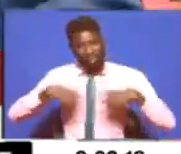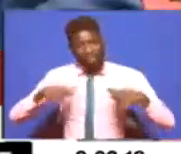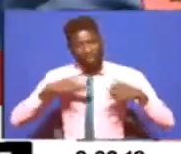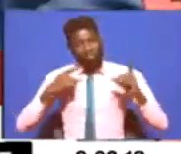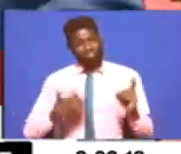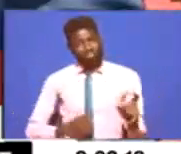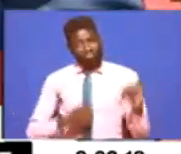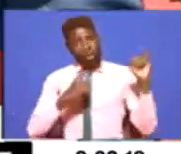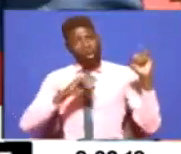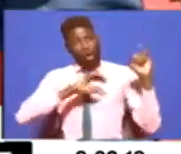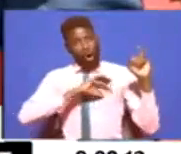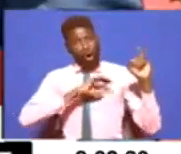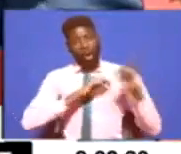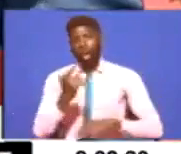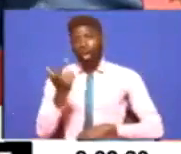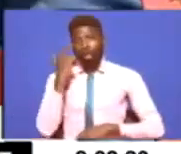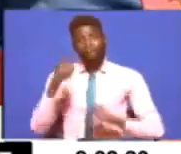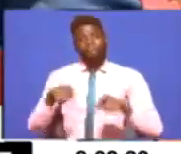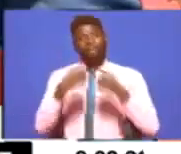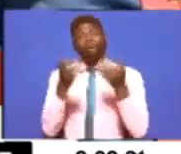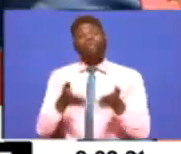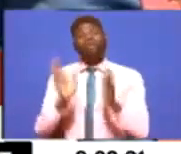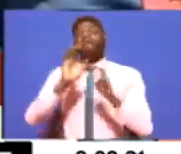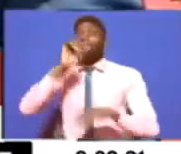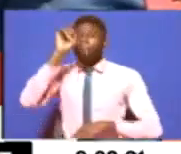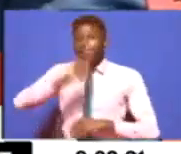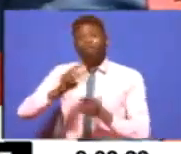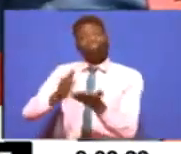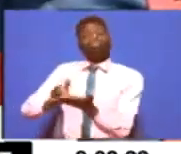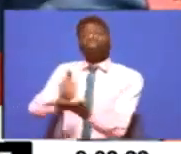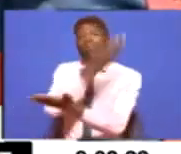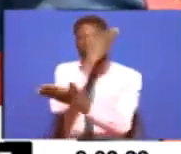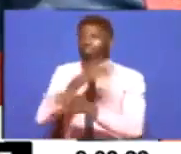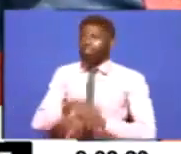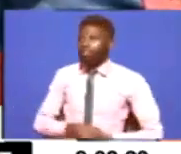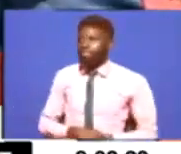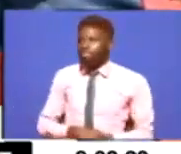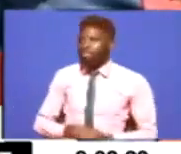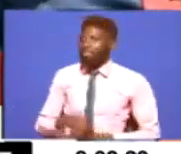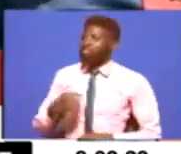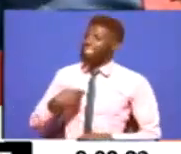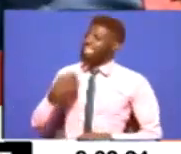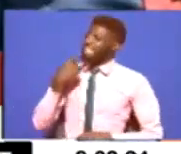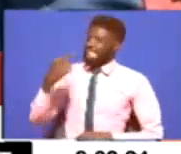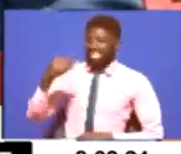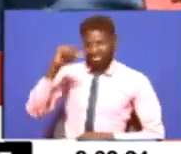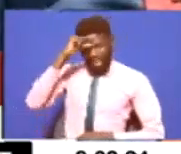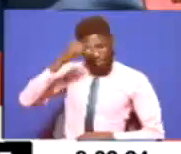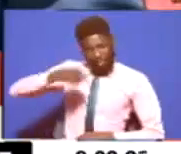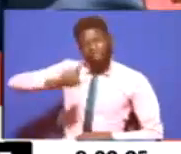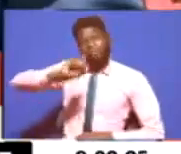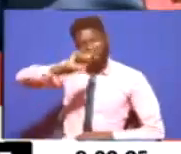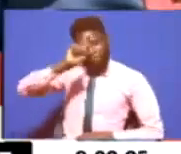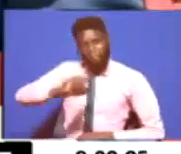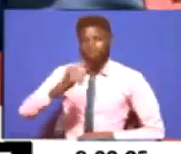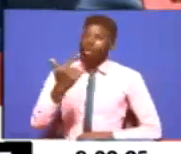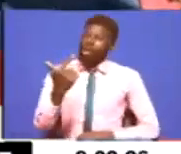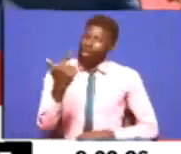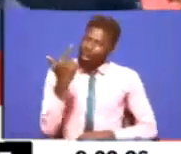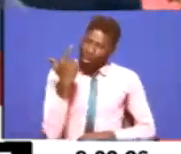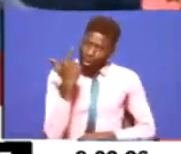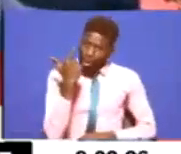region. I keep on saying that government should enact a law that requires that anybody